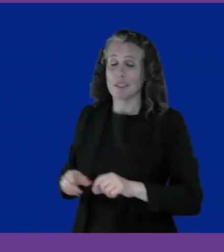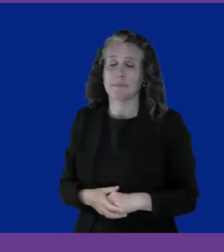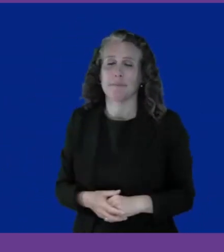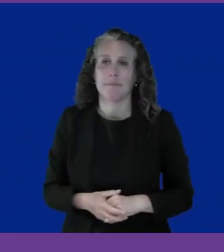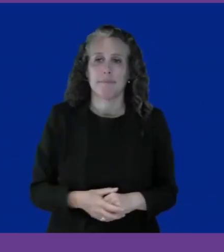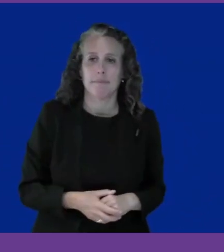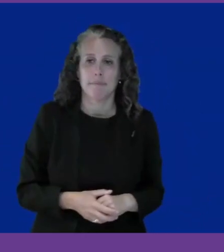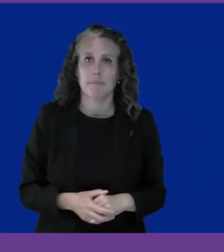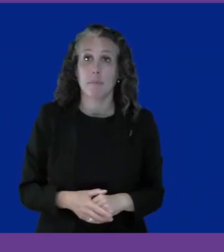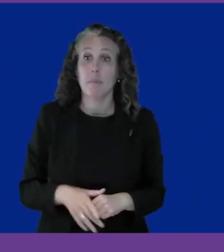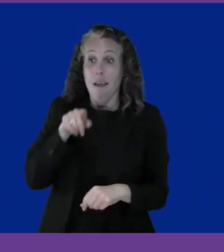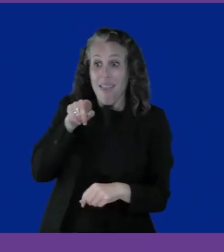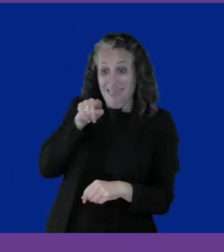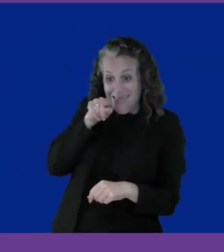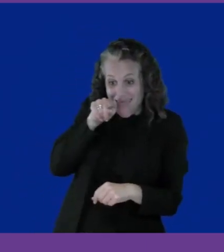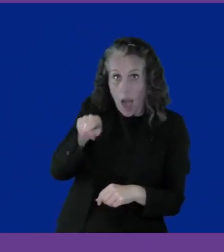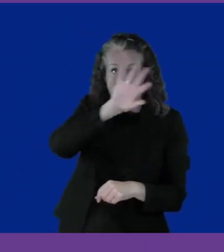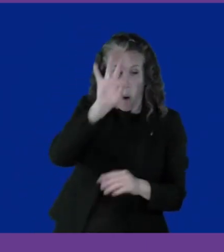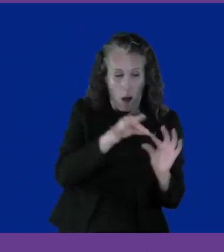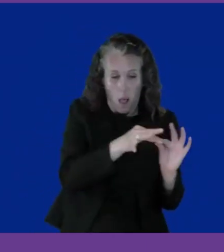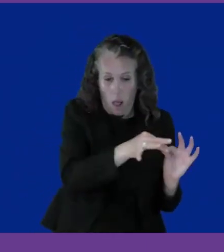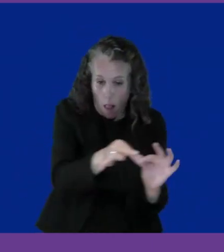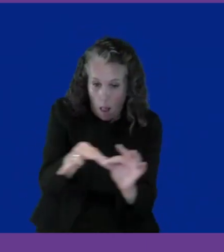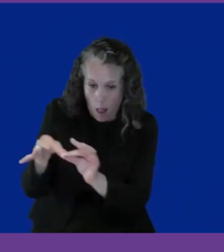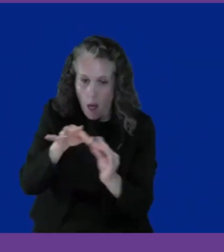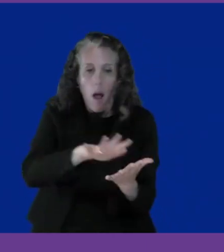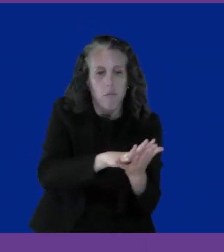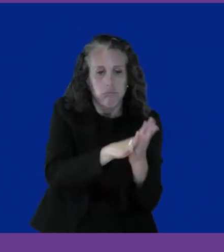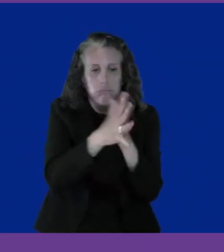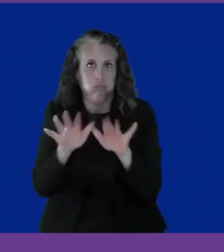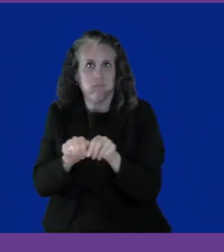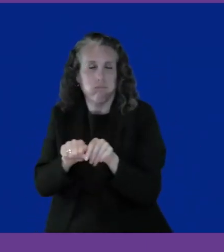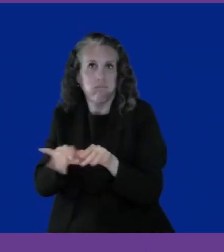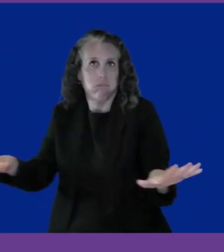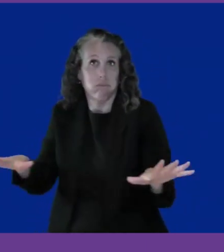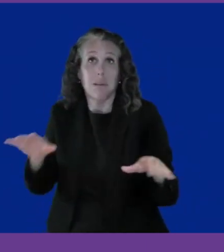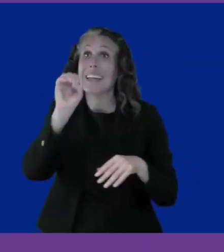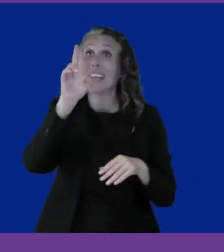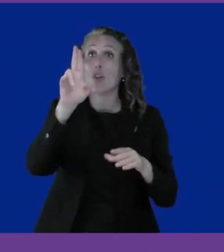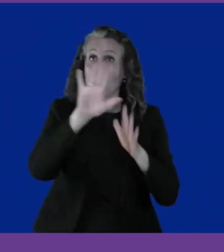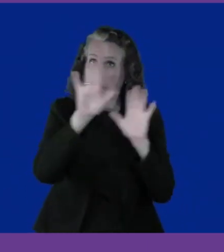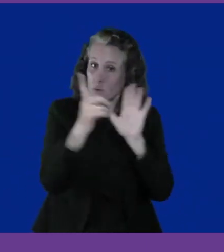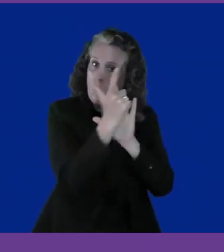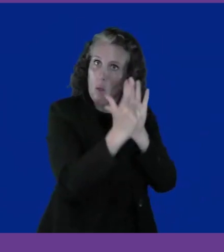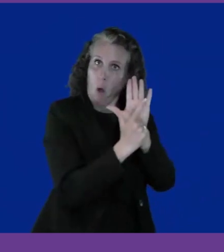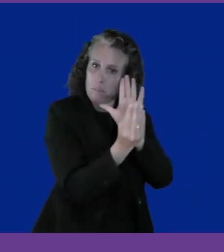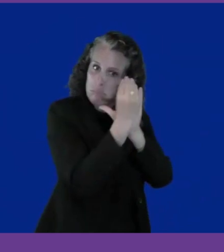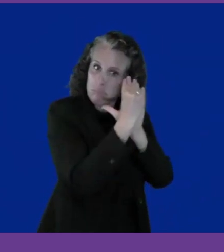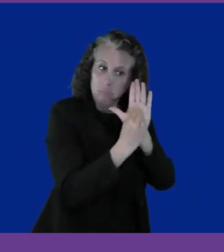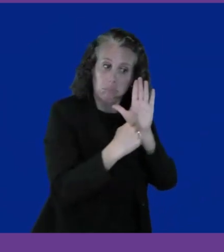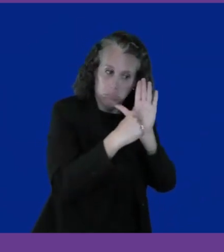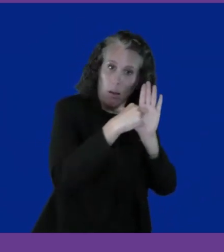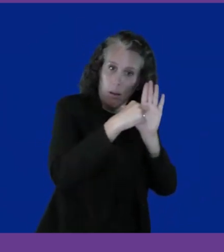the implementation is going to happen. We prepare the field by having EU legislations that then are